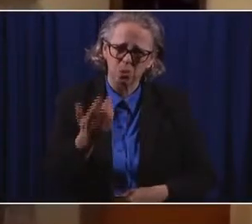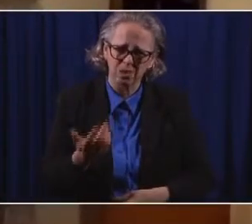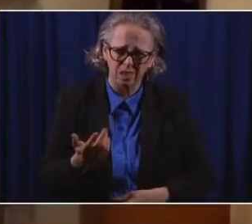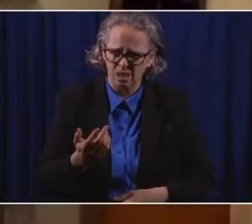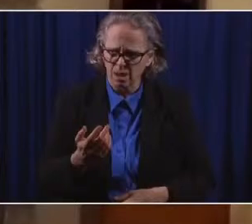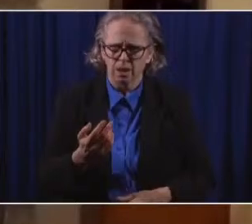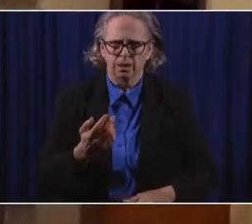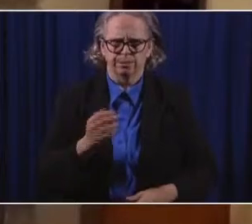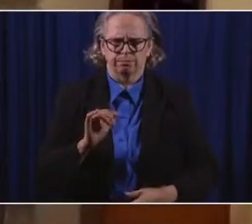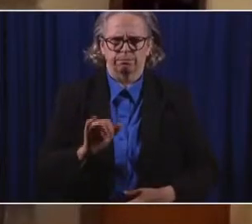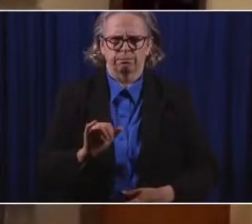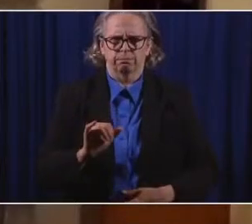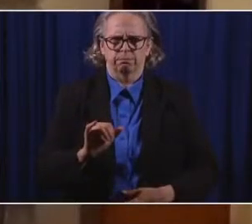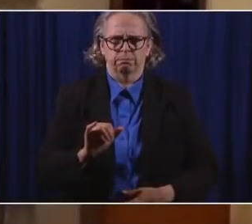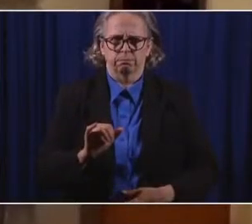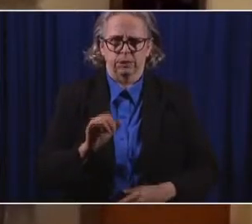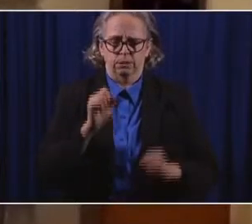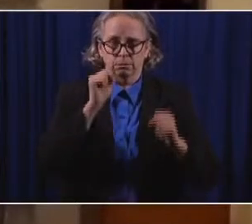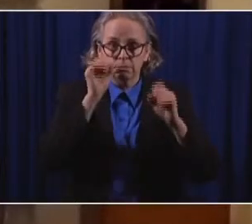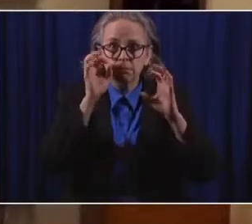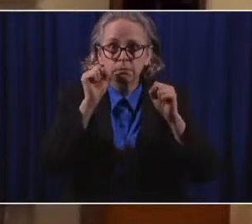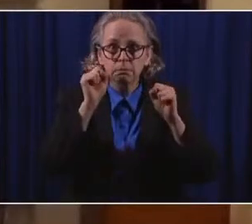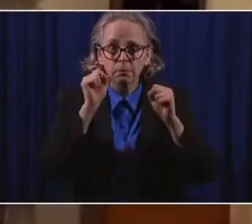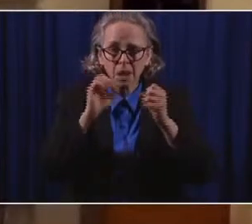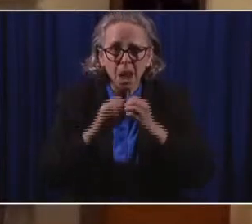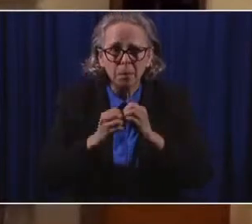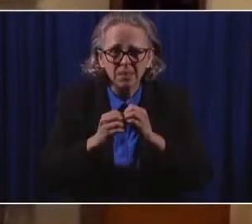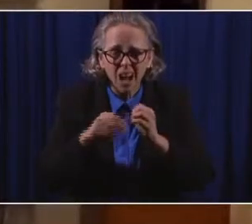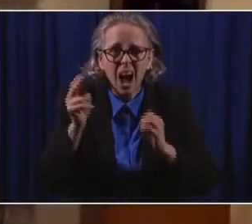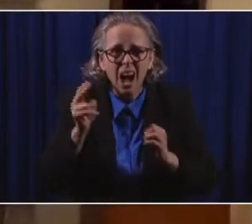by what we are seeing.